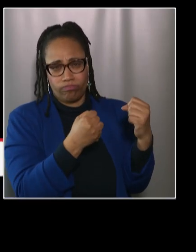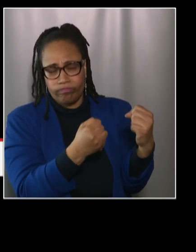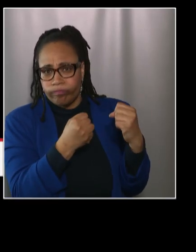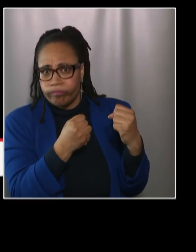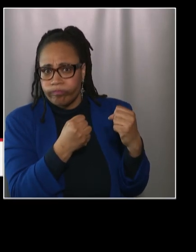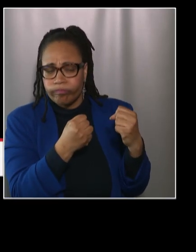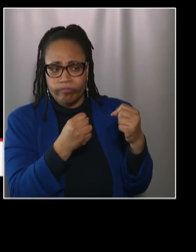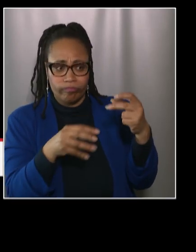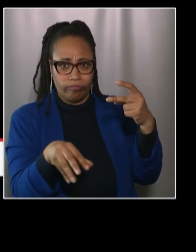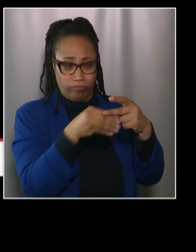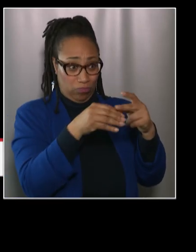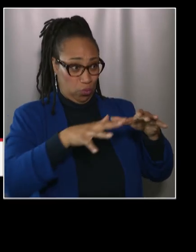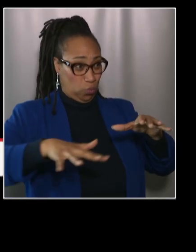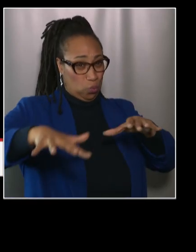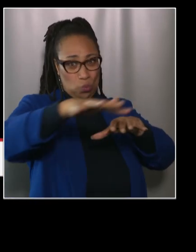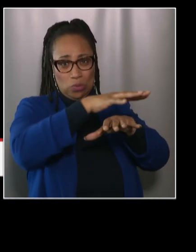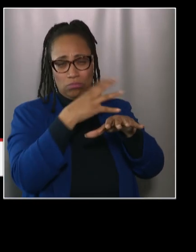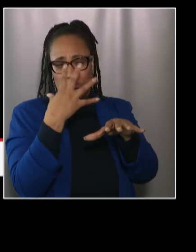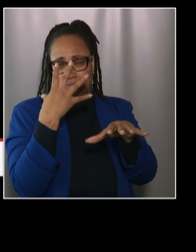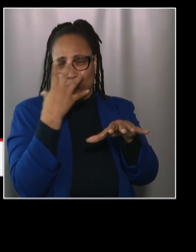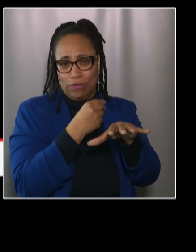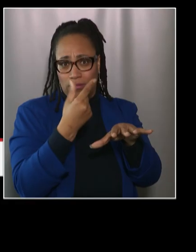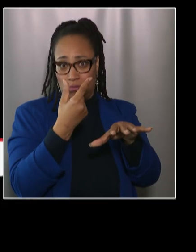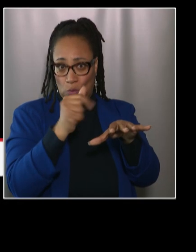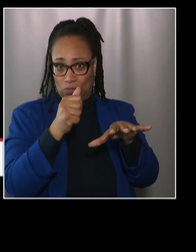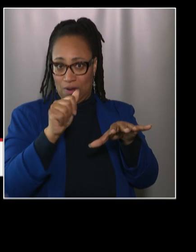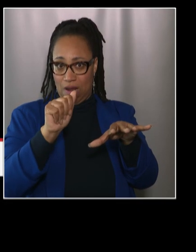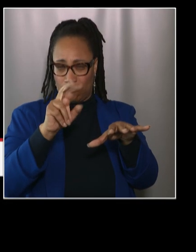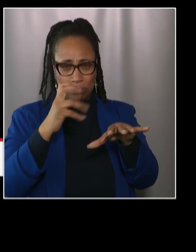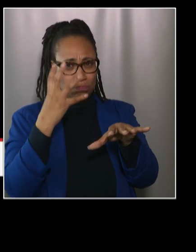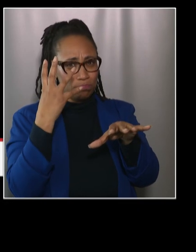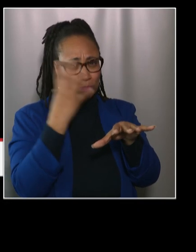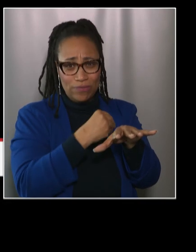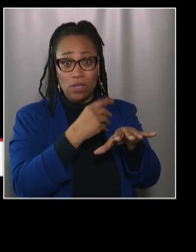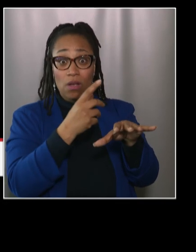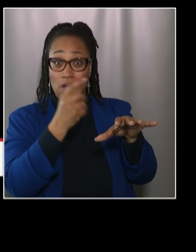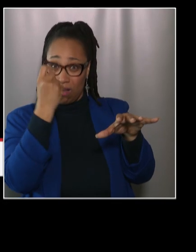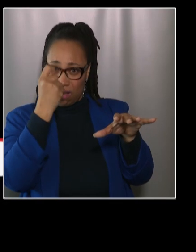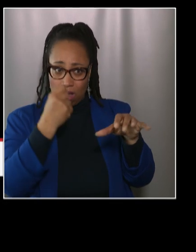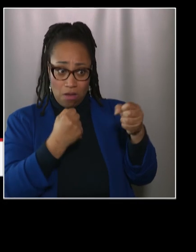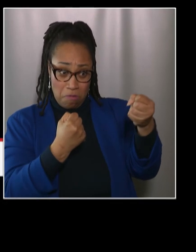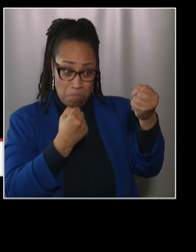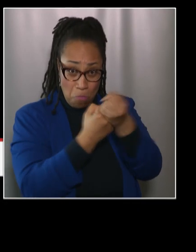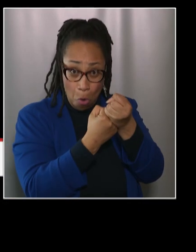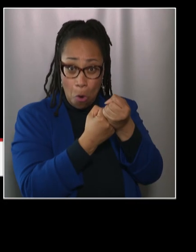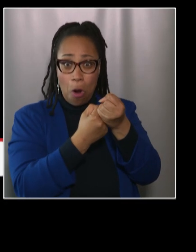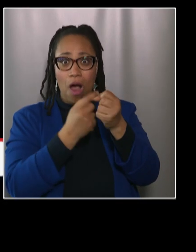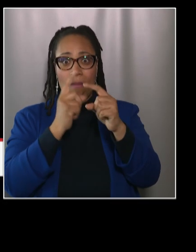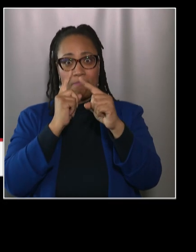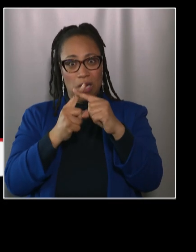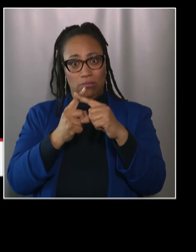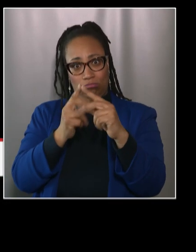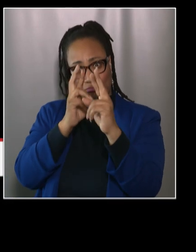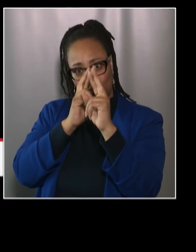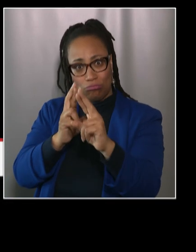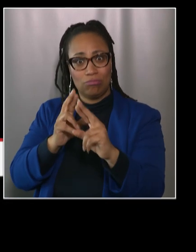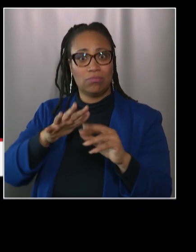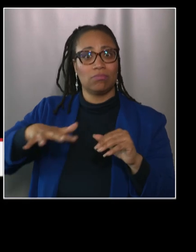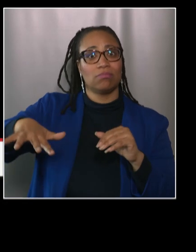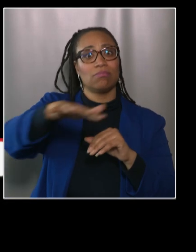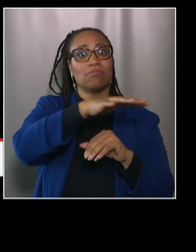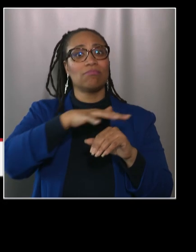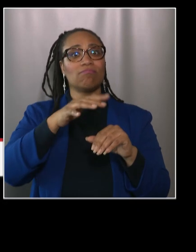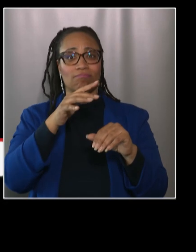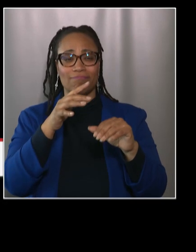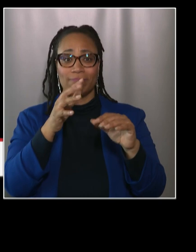that supports the corridor while respecting the surrounding residential communities. But as with a good March